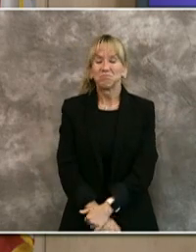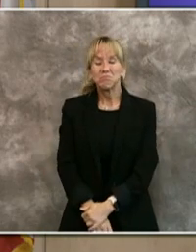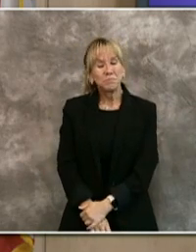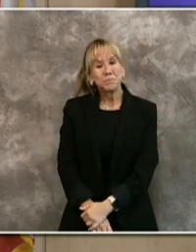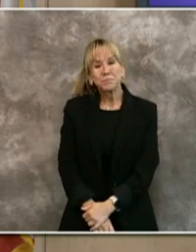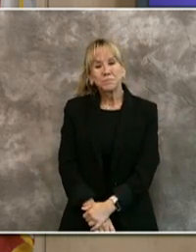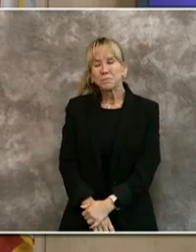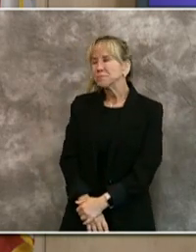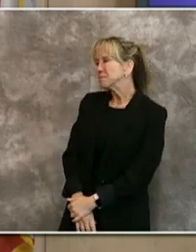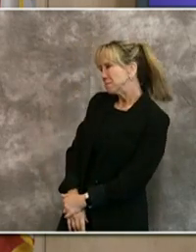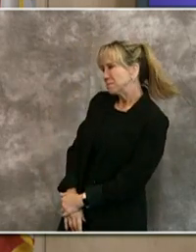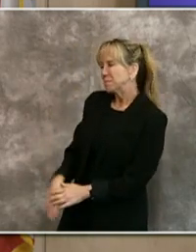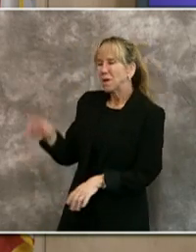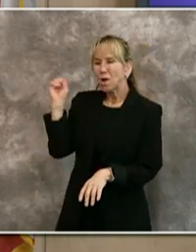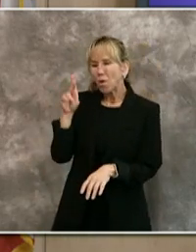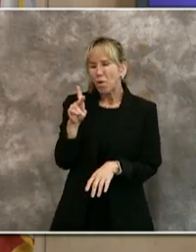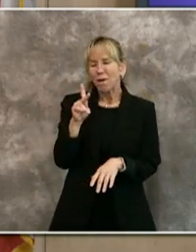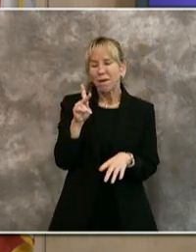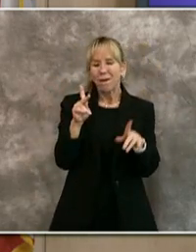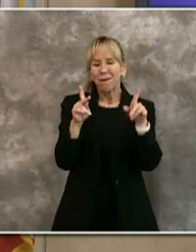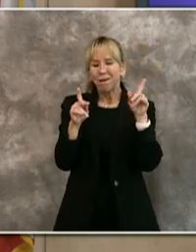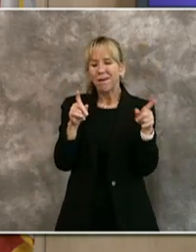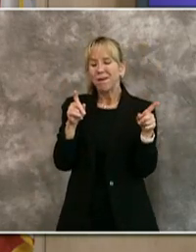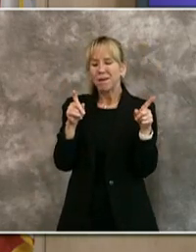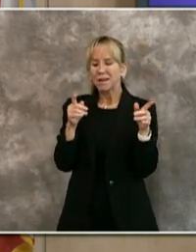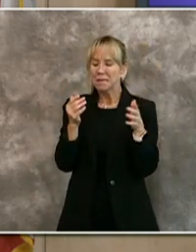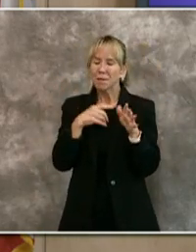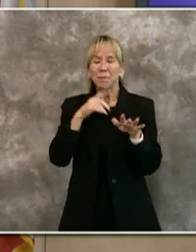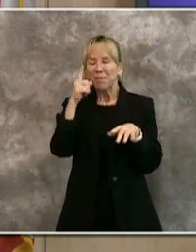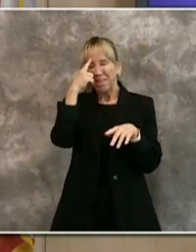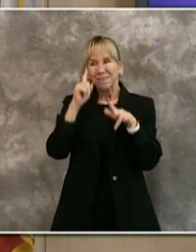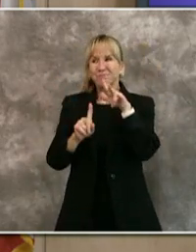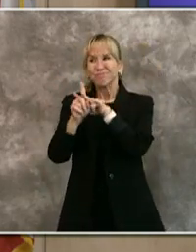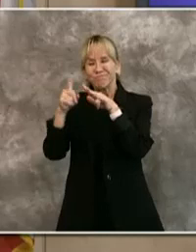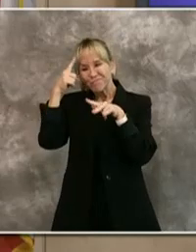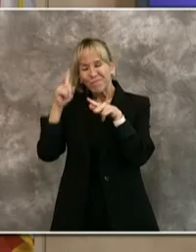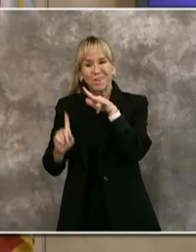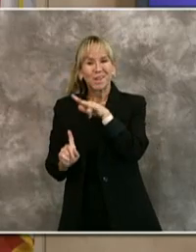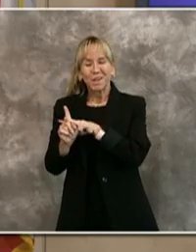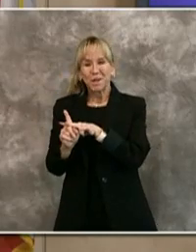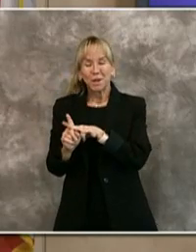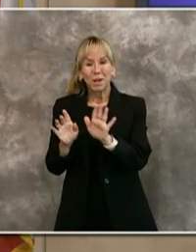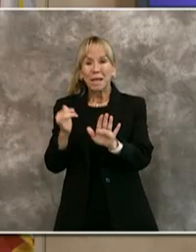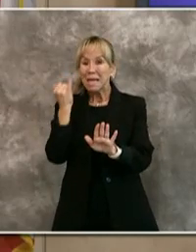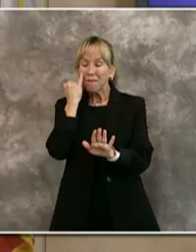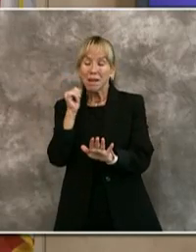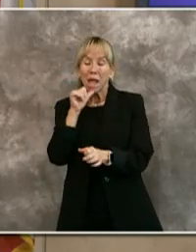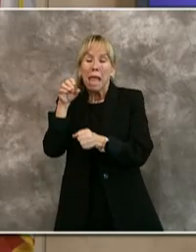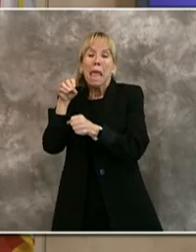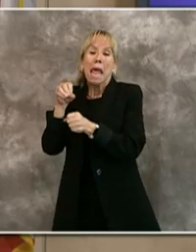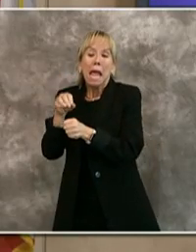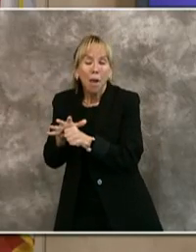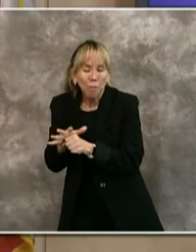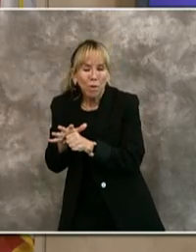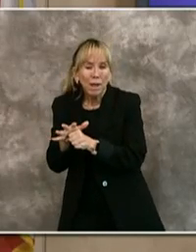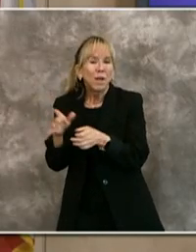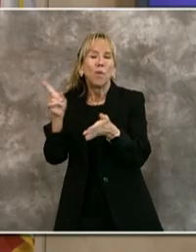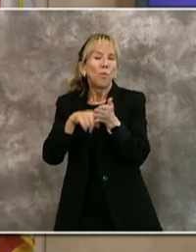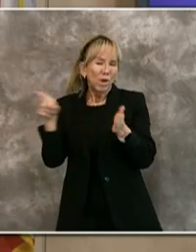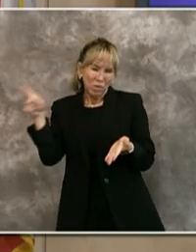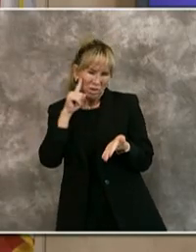Okay, you kind of touched on it. Well, okay, couple of thoughts. Okay, if it's not an outbreak, what exactly are